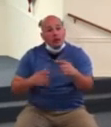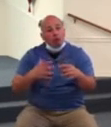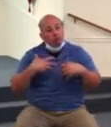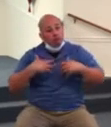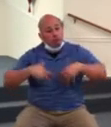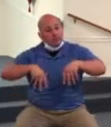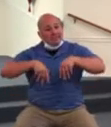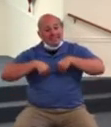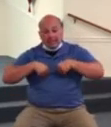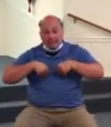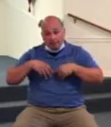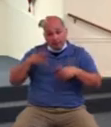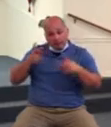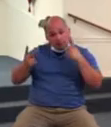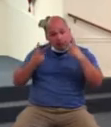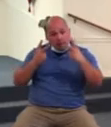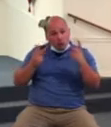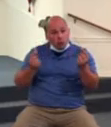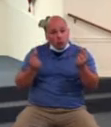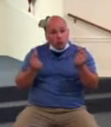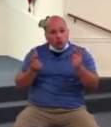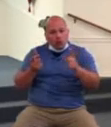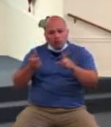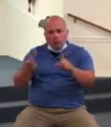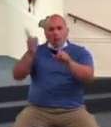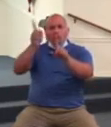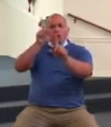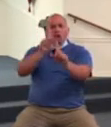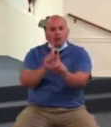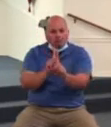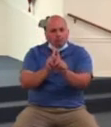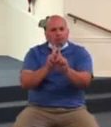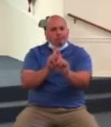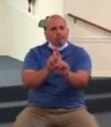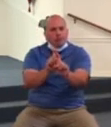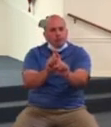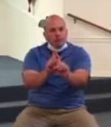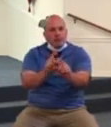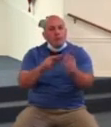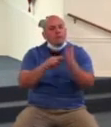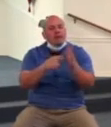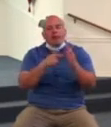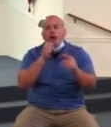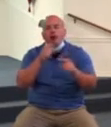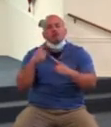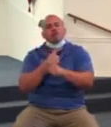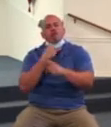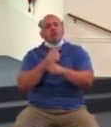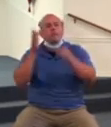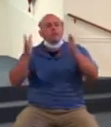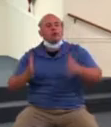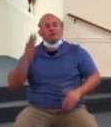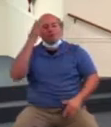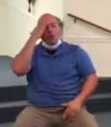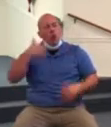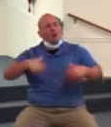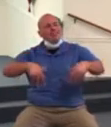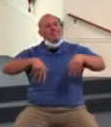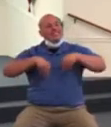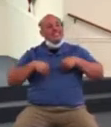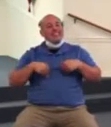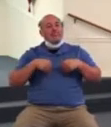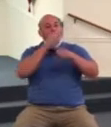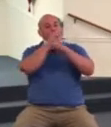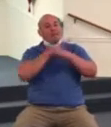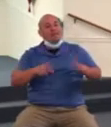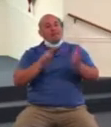God. He wasn't one of those people who runs to God for help and then gets his help and then goes away and forgets